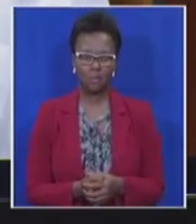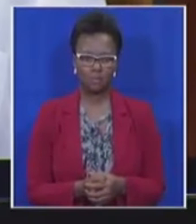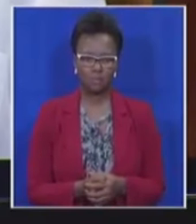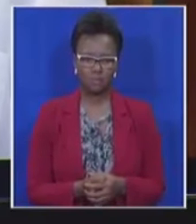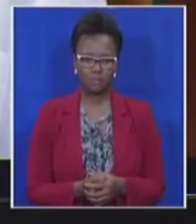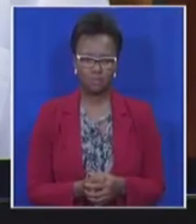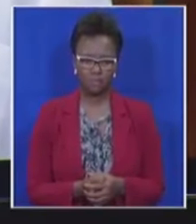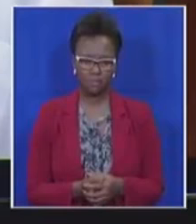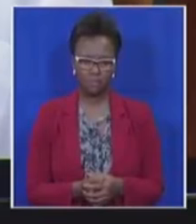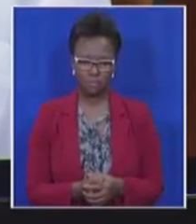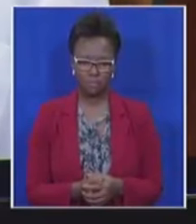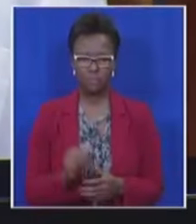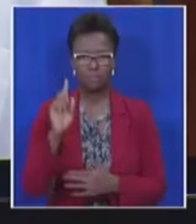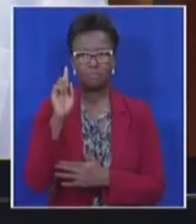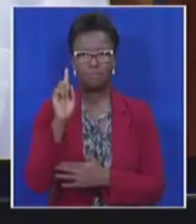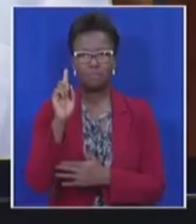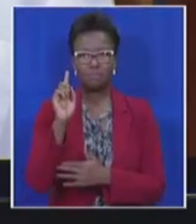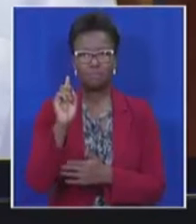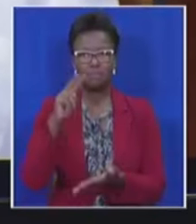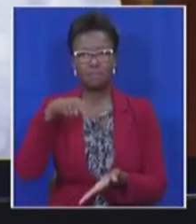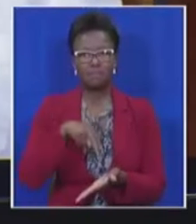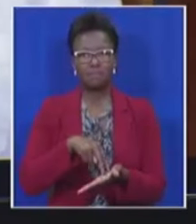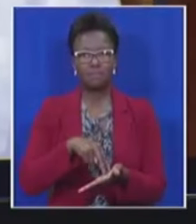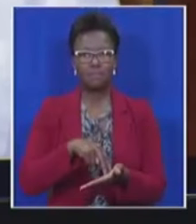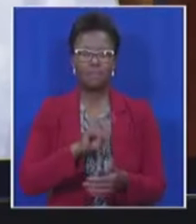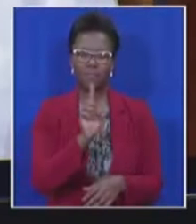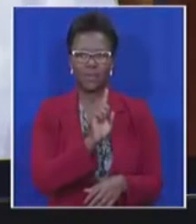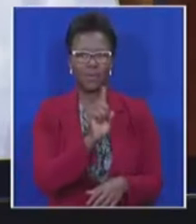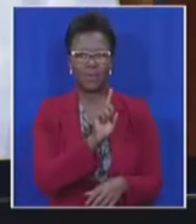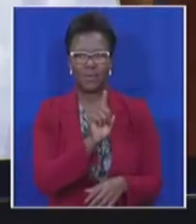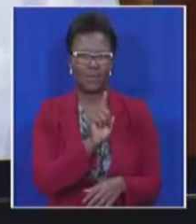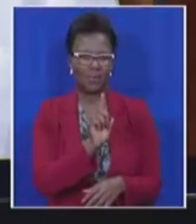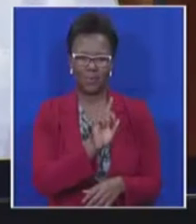Honourable Malachi. Point of order. No. Honourable Member.